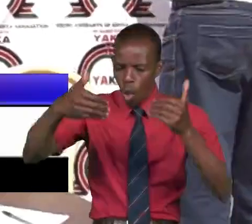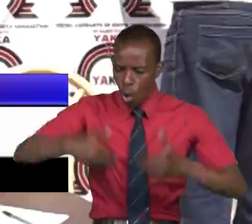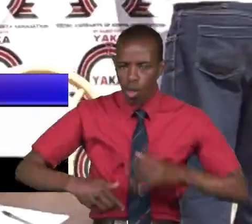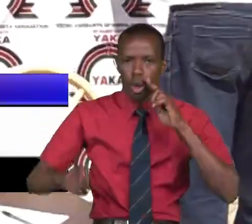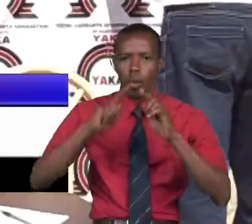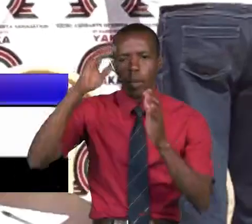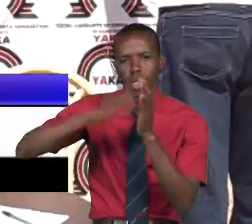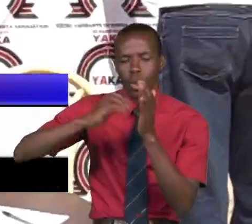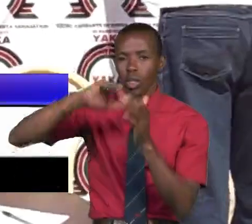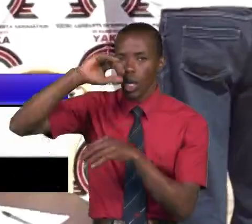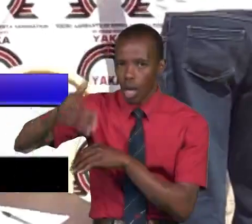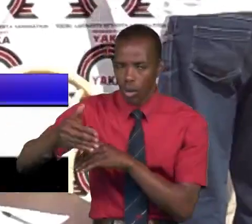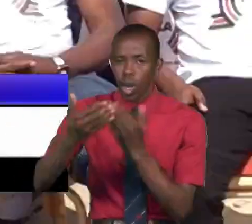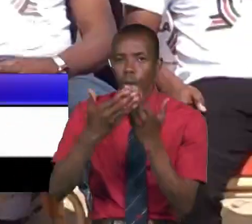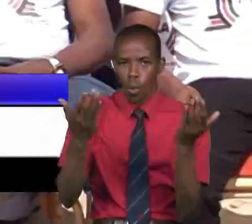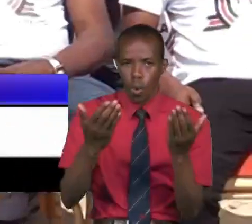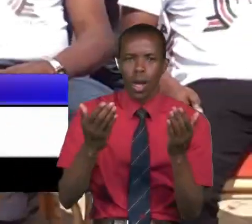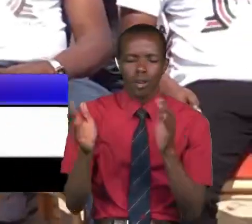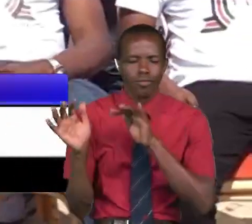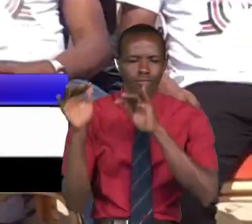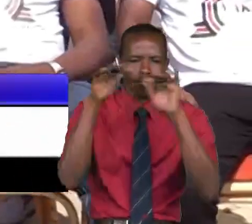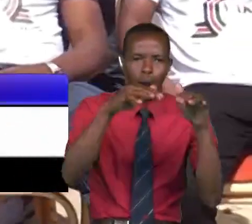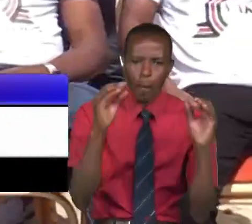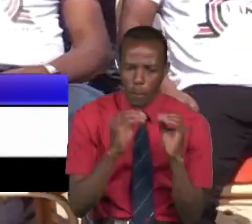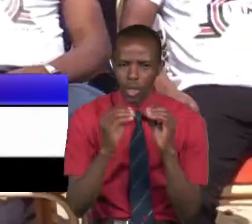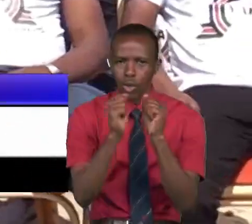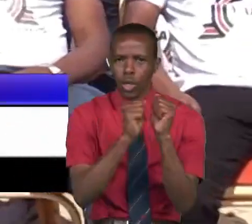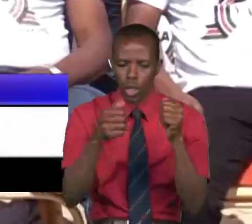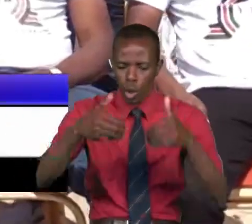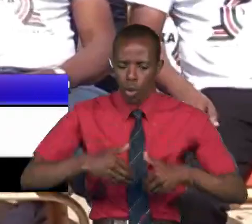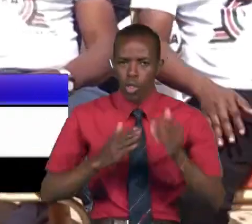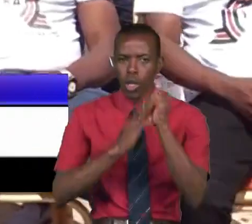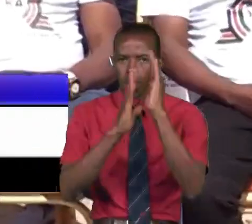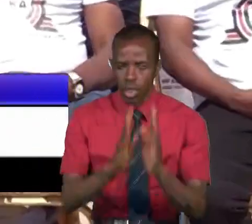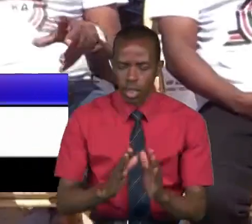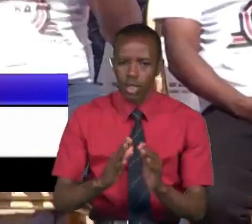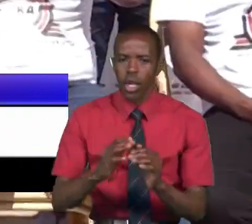in Machakos County, where they had attended a meeting with the youth leaders a